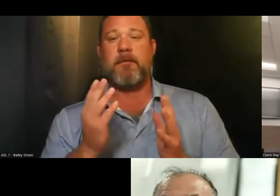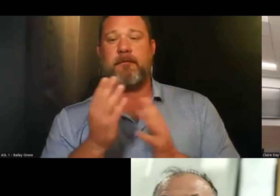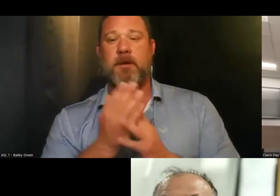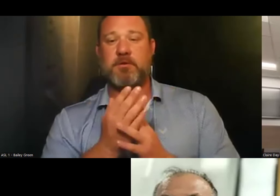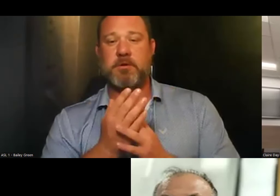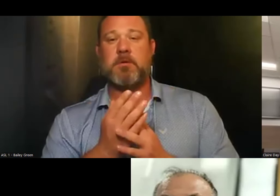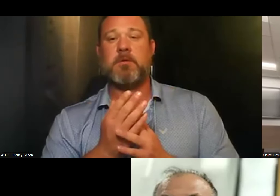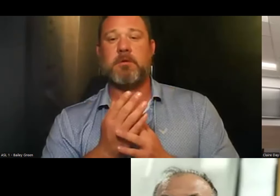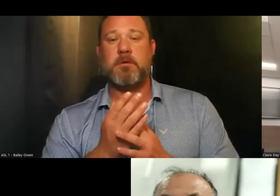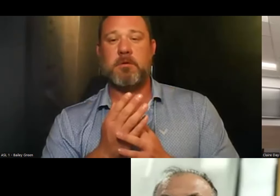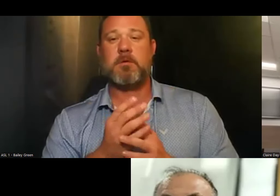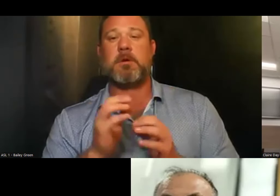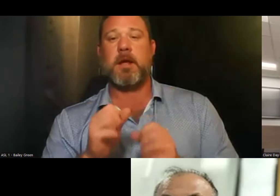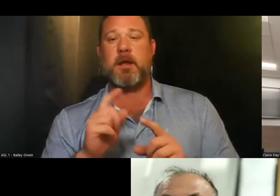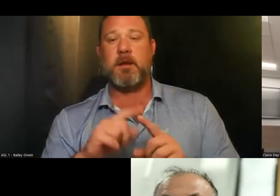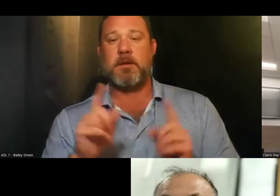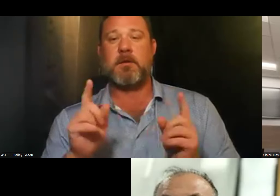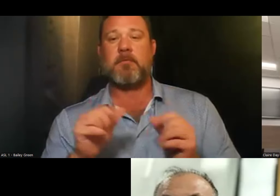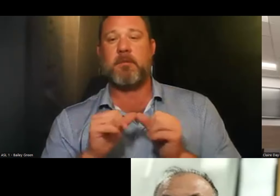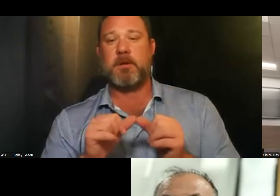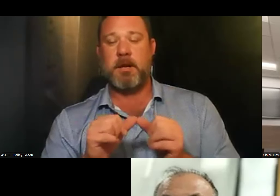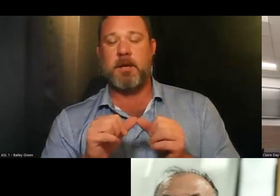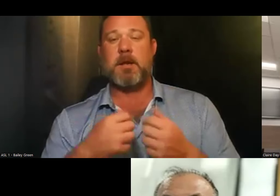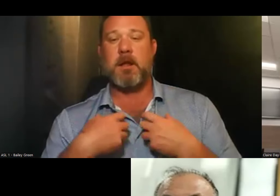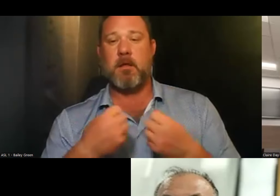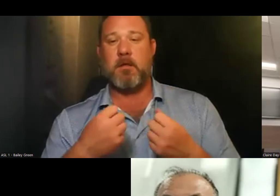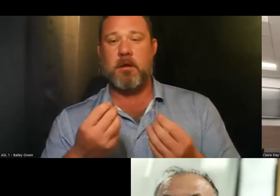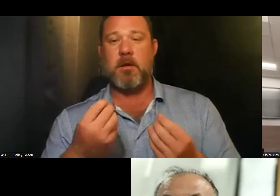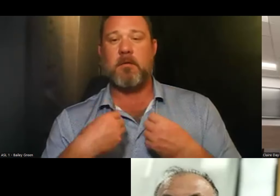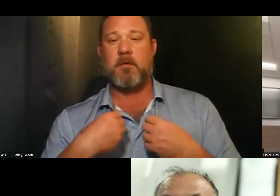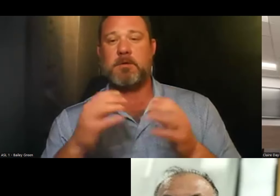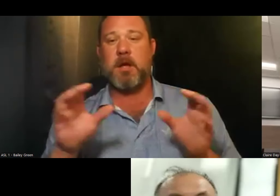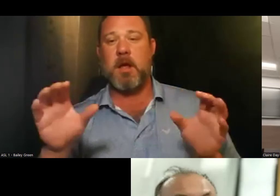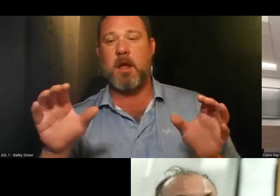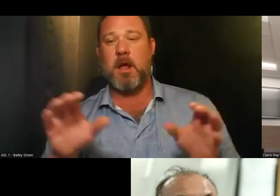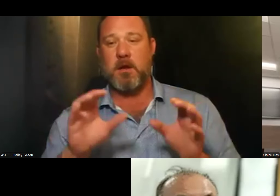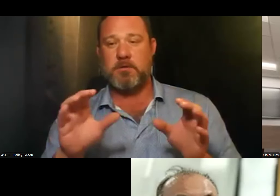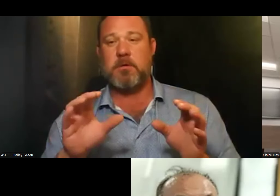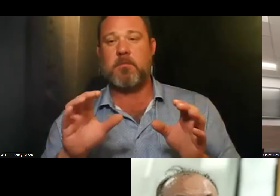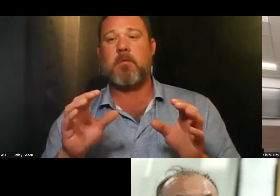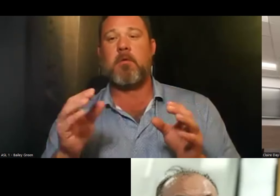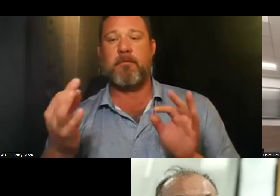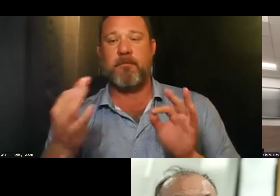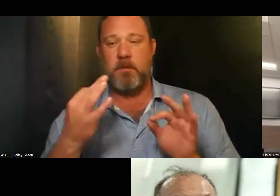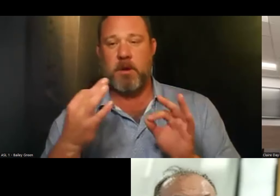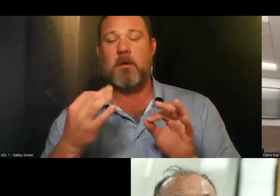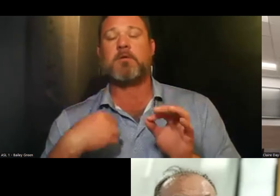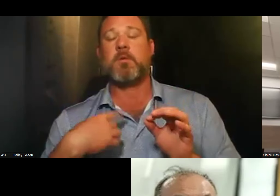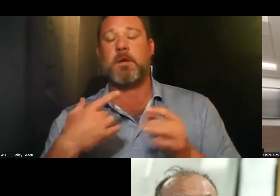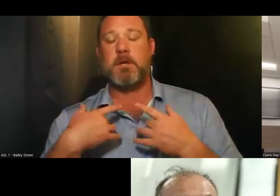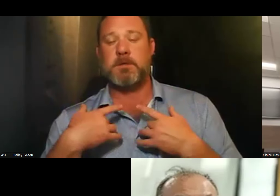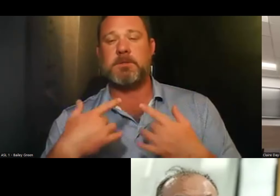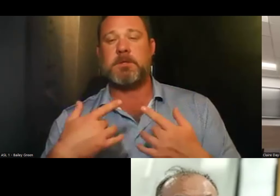can truly make a difference in maintaining brain health and give us an actionable insights to consider as we continue